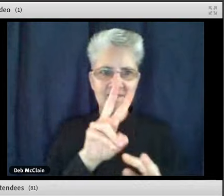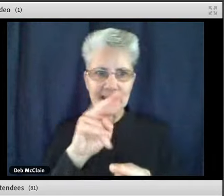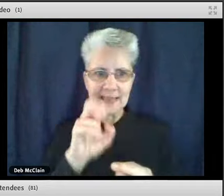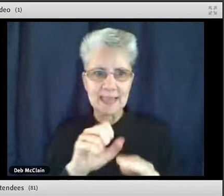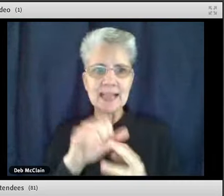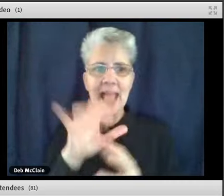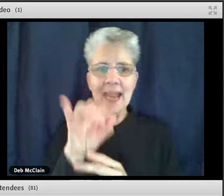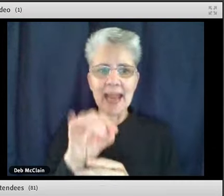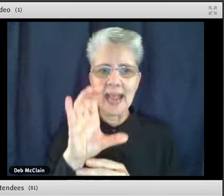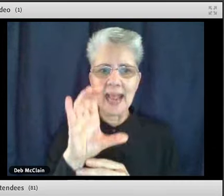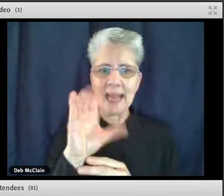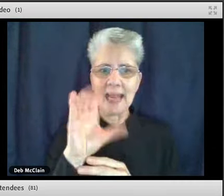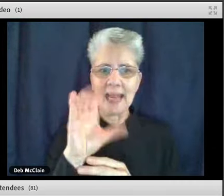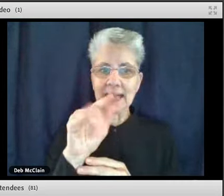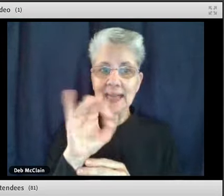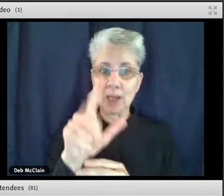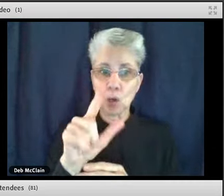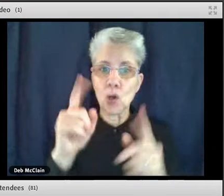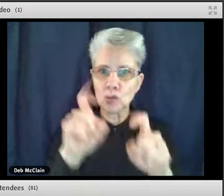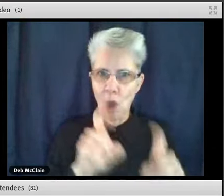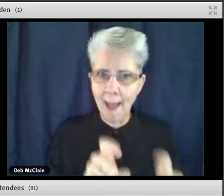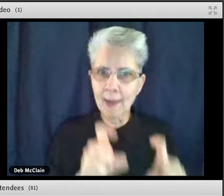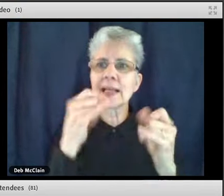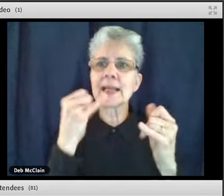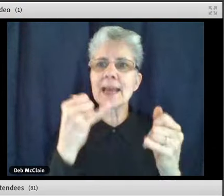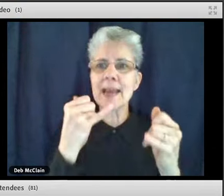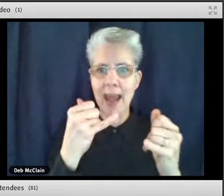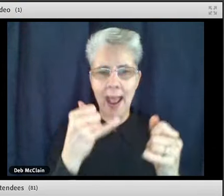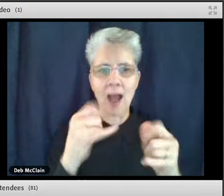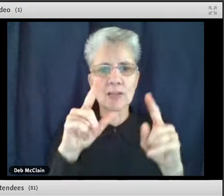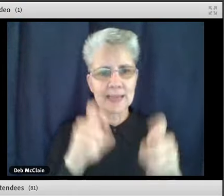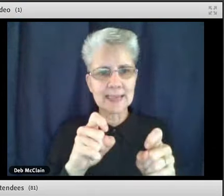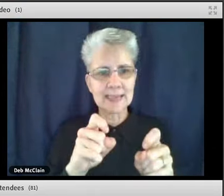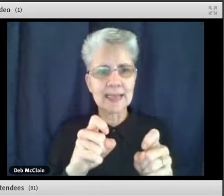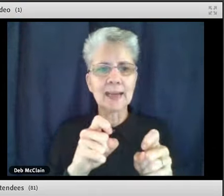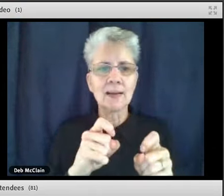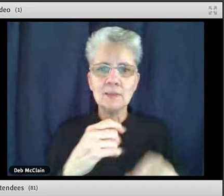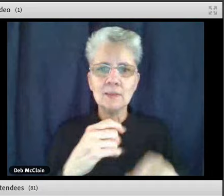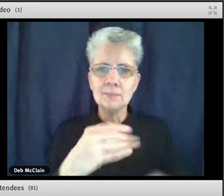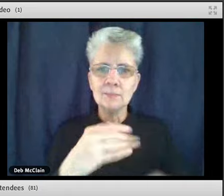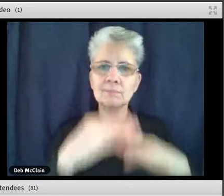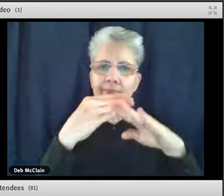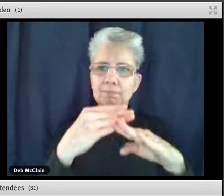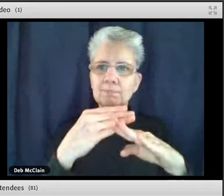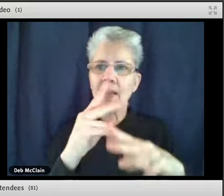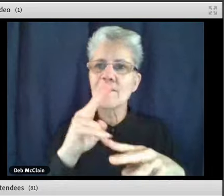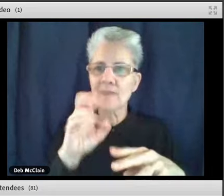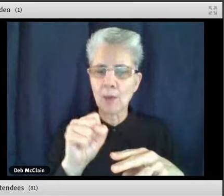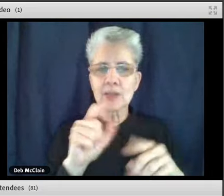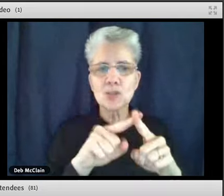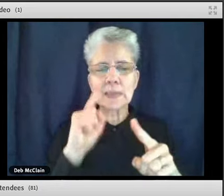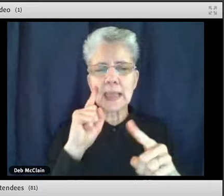I love this quote from Martin Luther King. This quote stands the test of time. Today, our very survival depends on our ability to stay